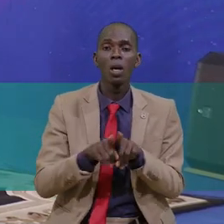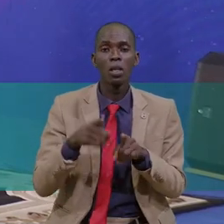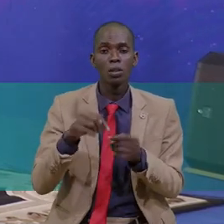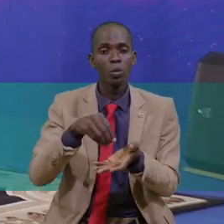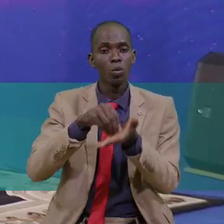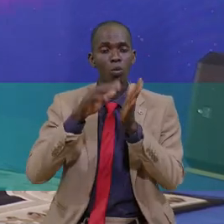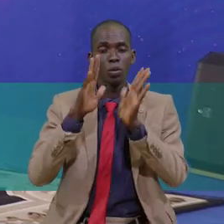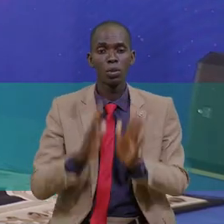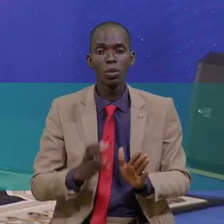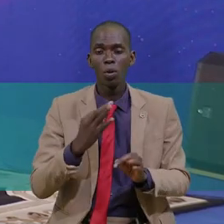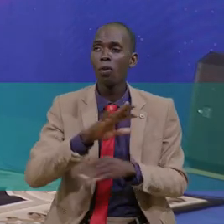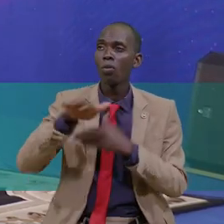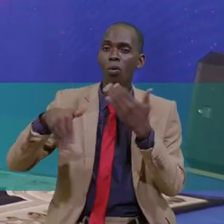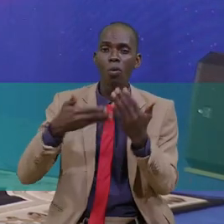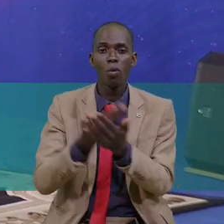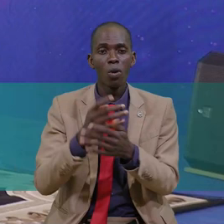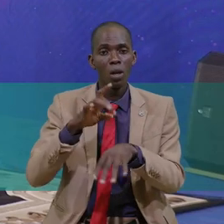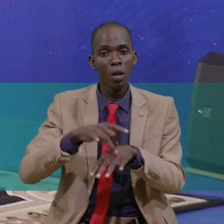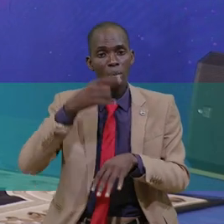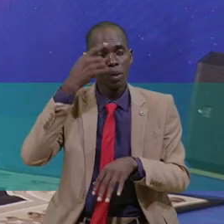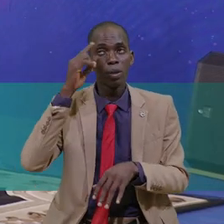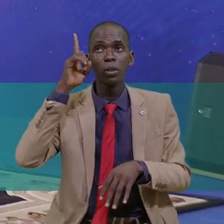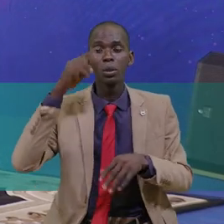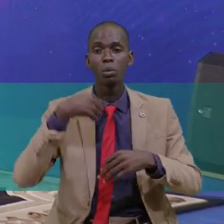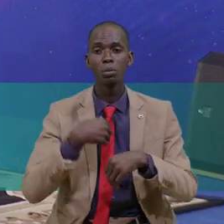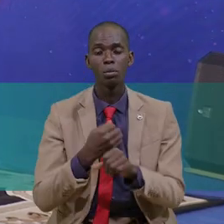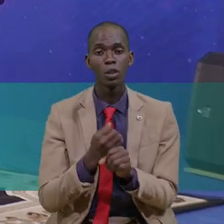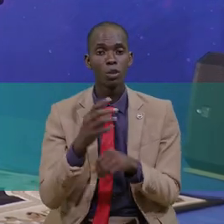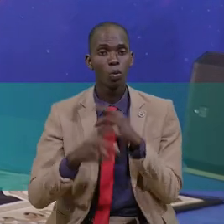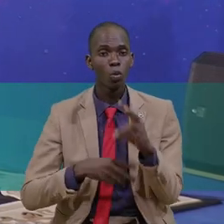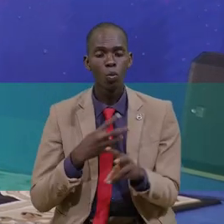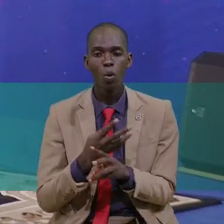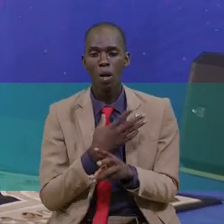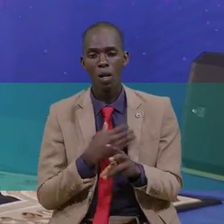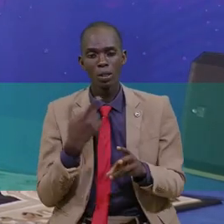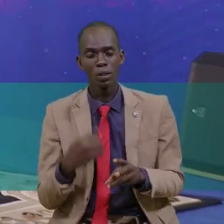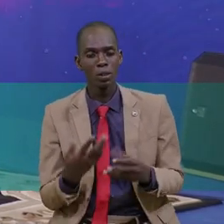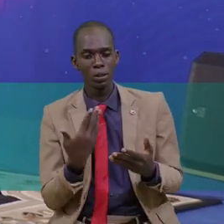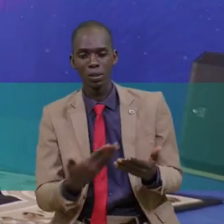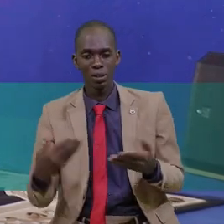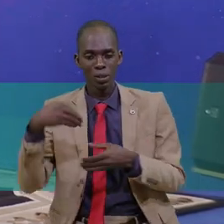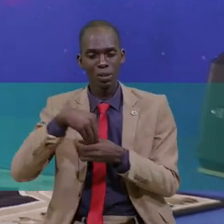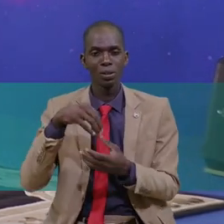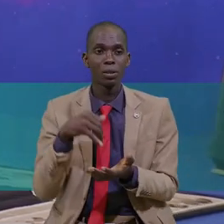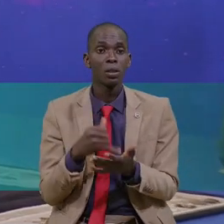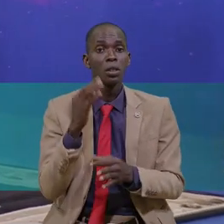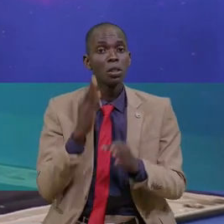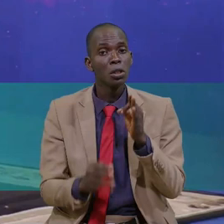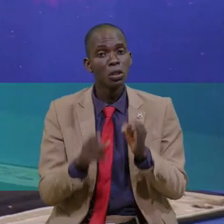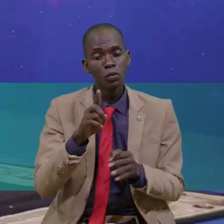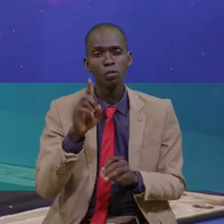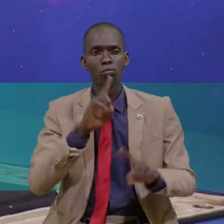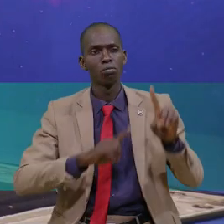earth because he made the walls and the fullness thereof, if you say you believe in God, here's what God